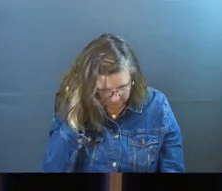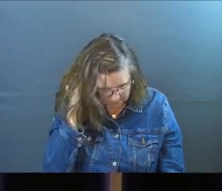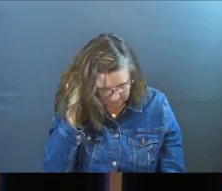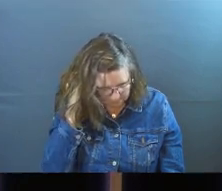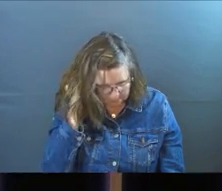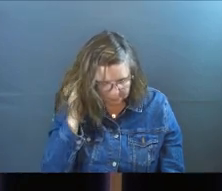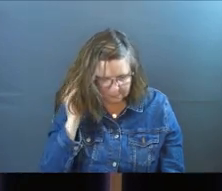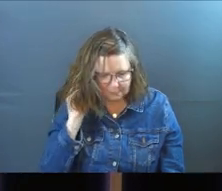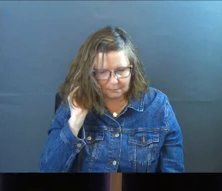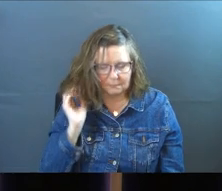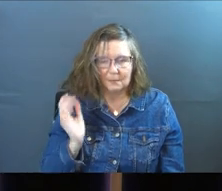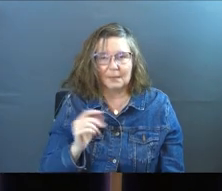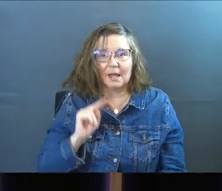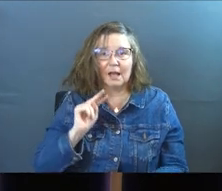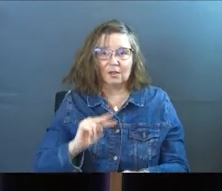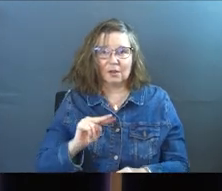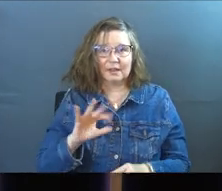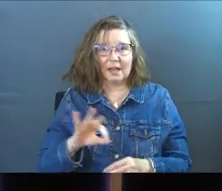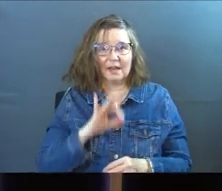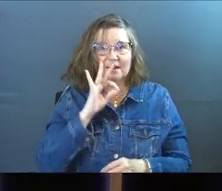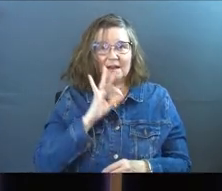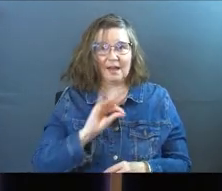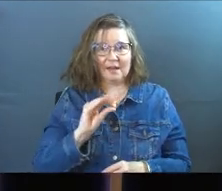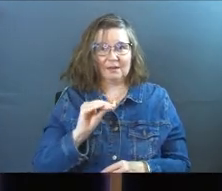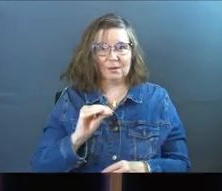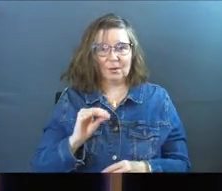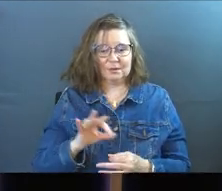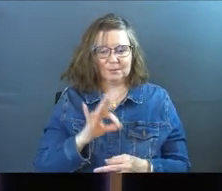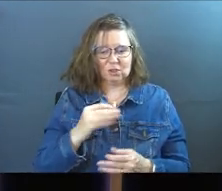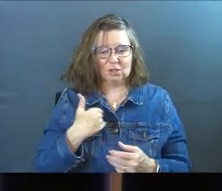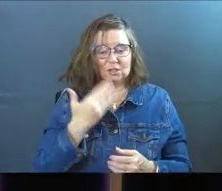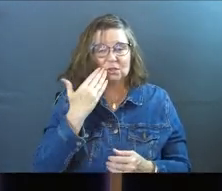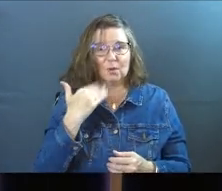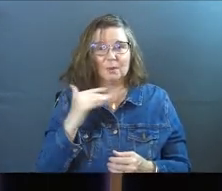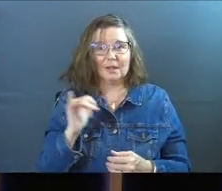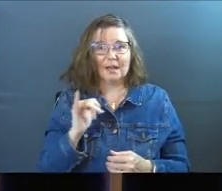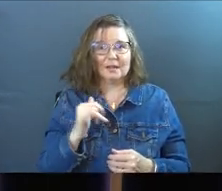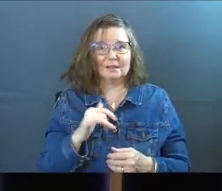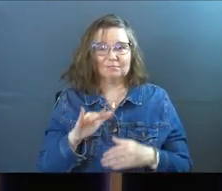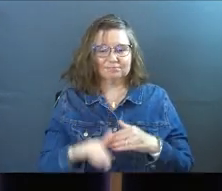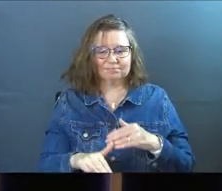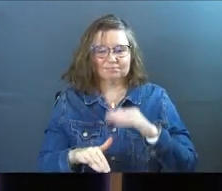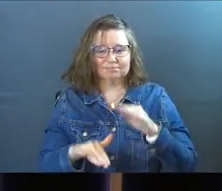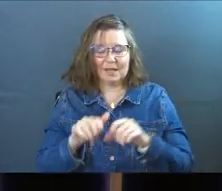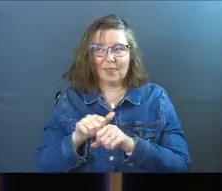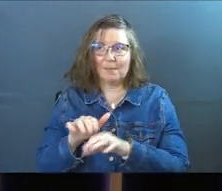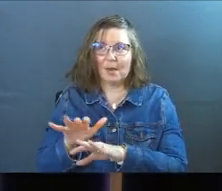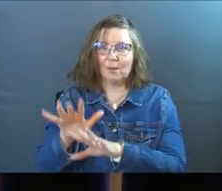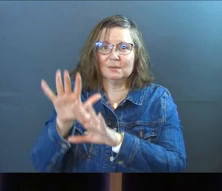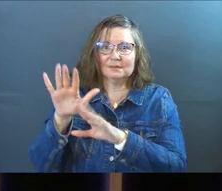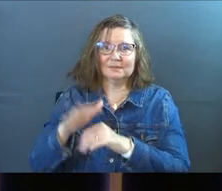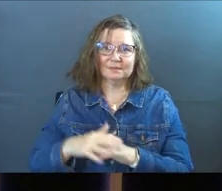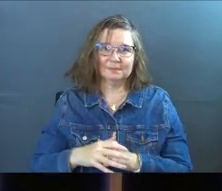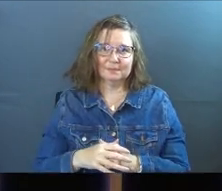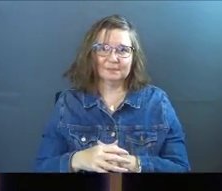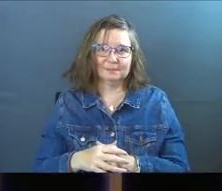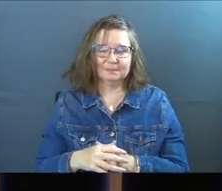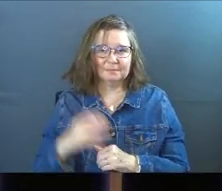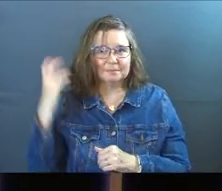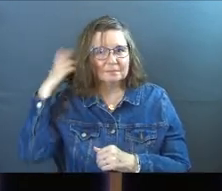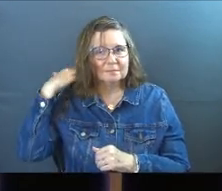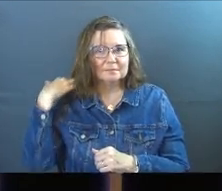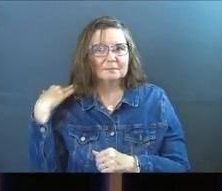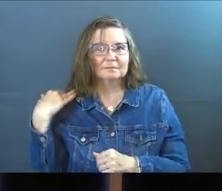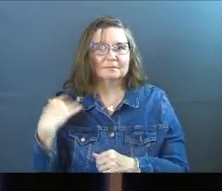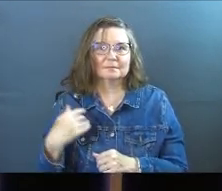I look at that 90-year-old spiritual giant and I say, she knows what it's like to tread on the mountaintops